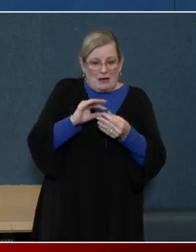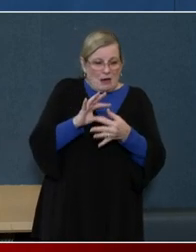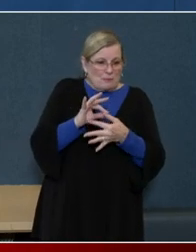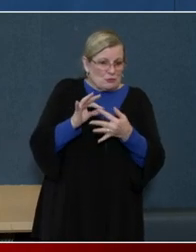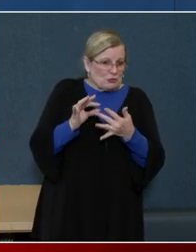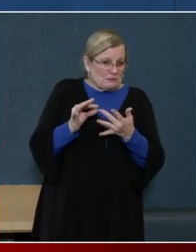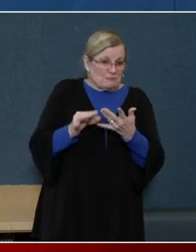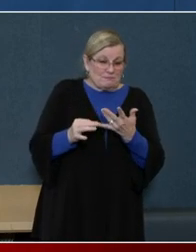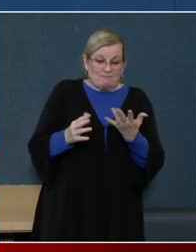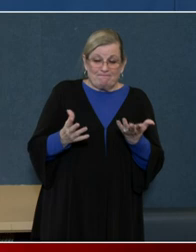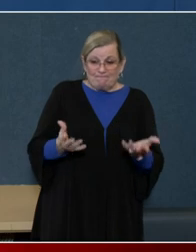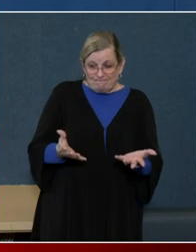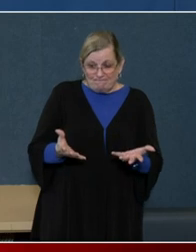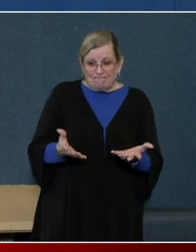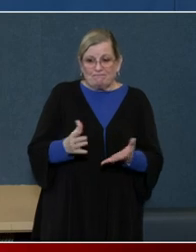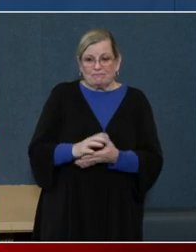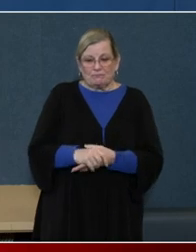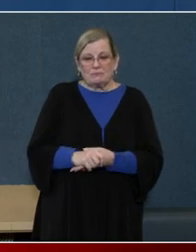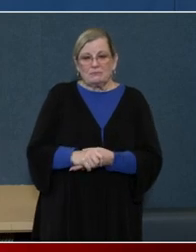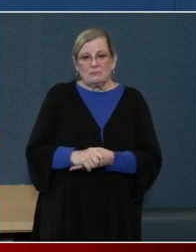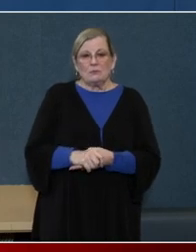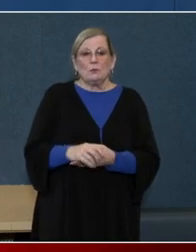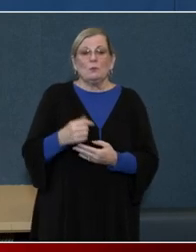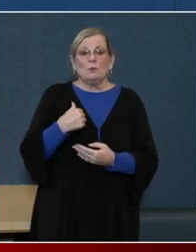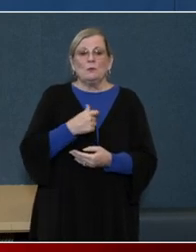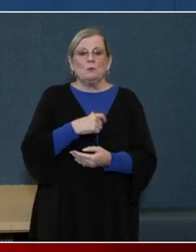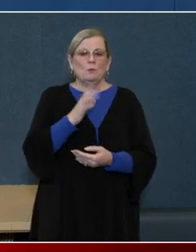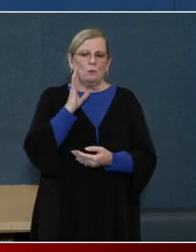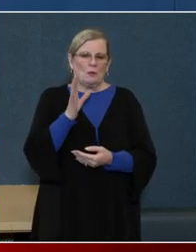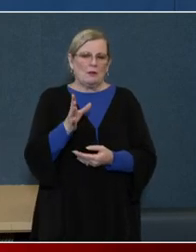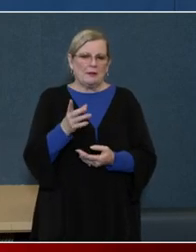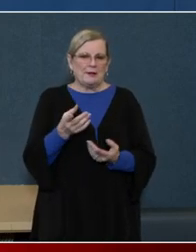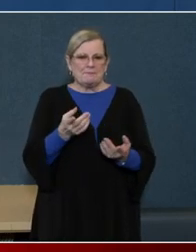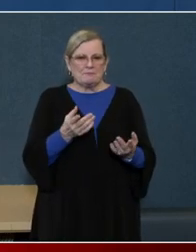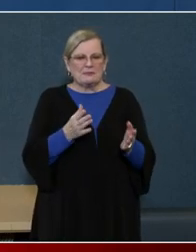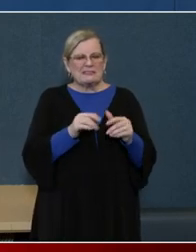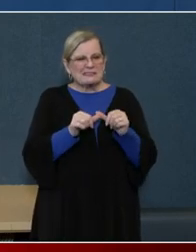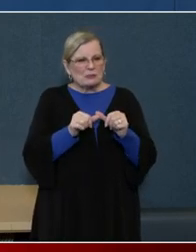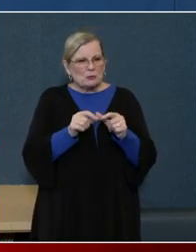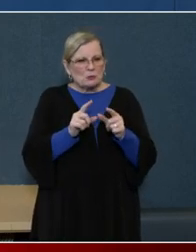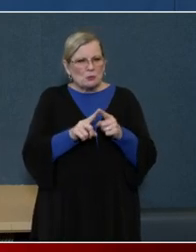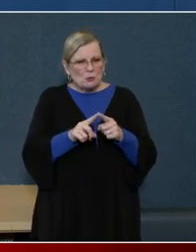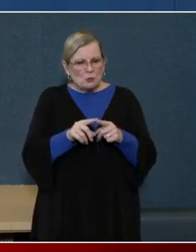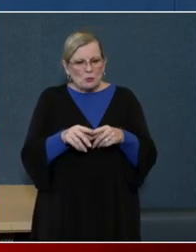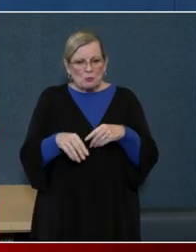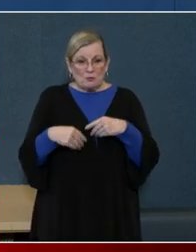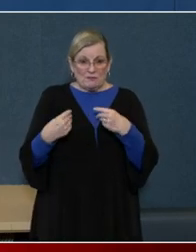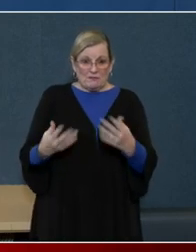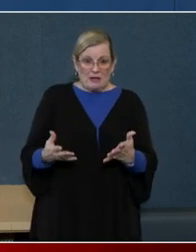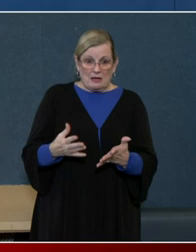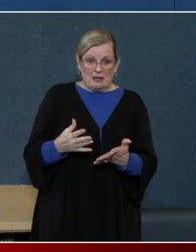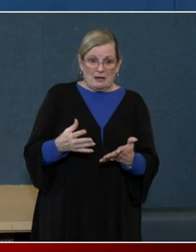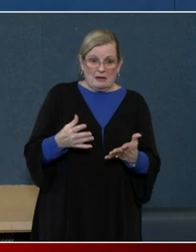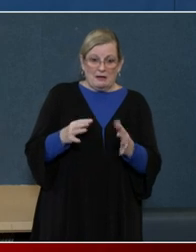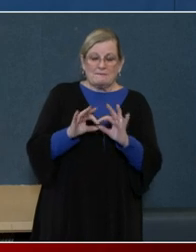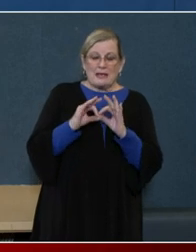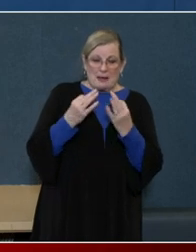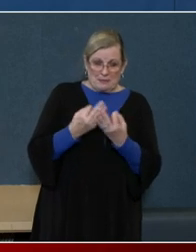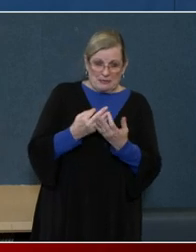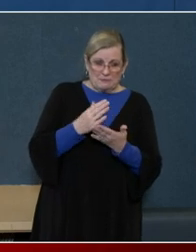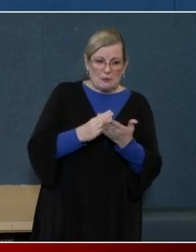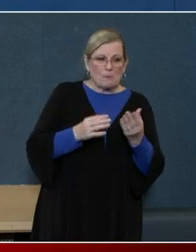real engagement classroom, but we will continue to provide families more information about how they can